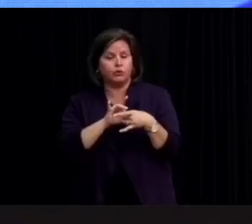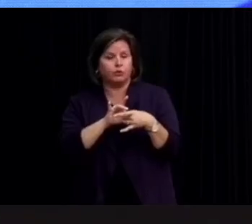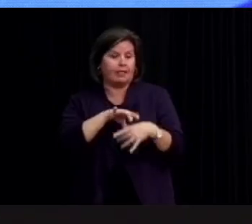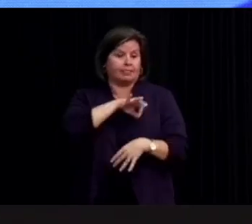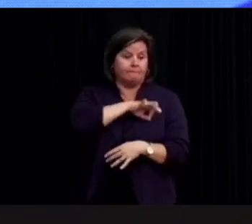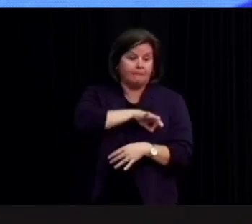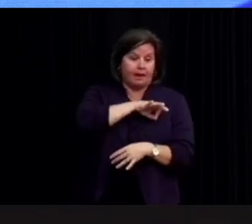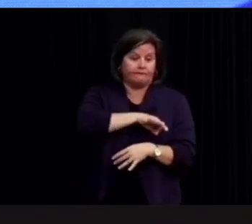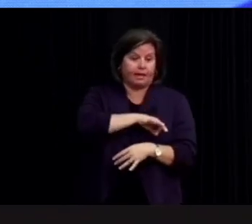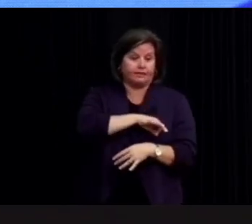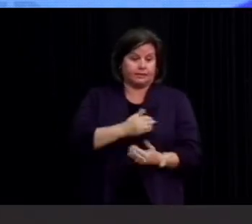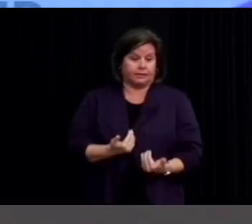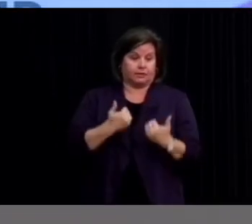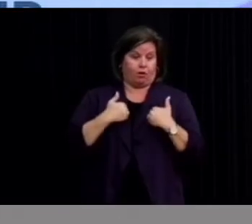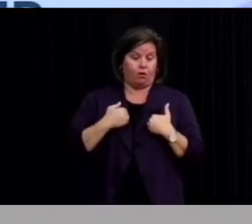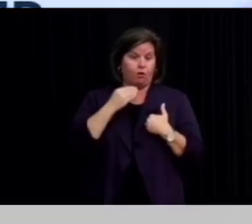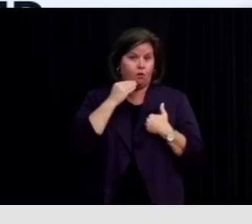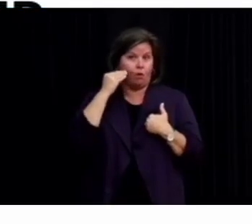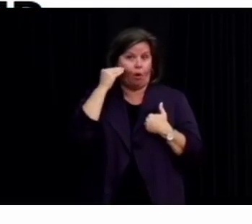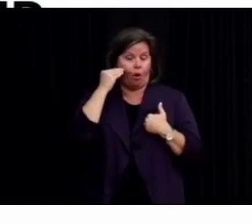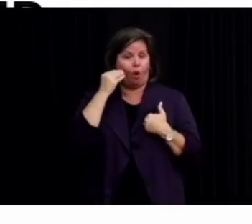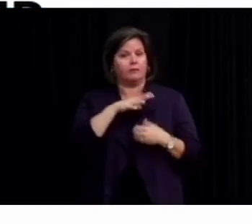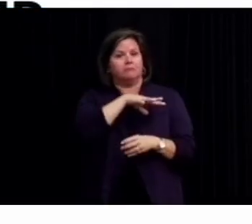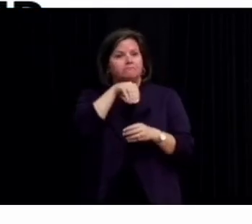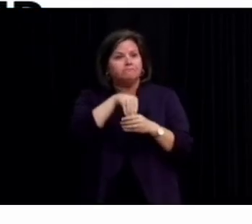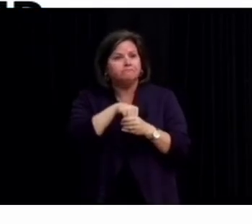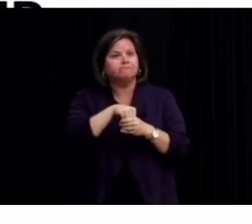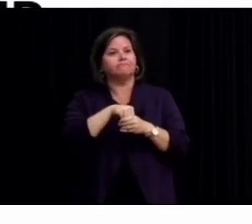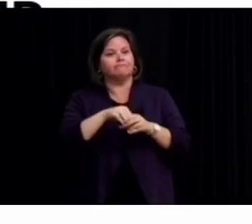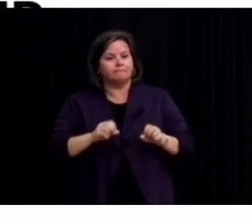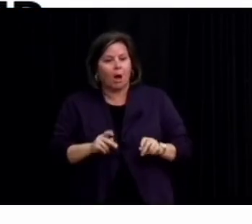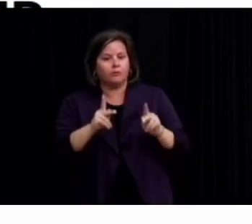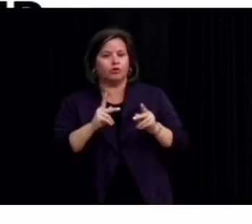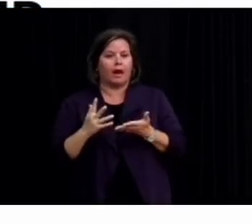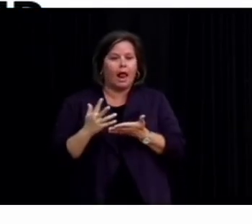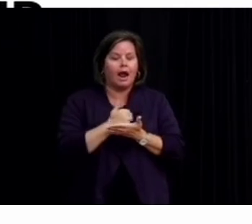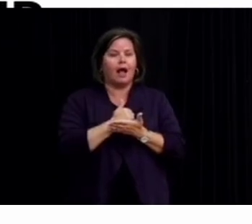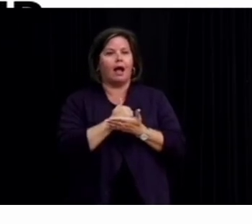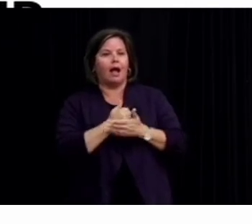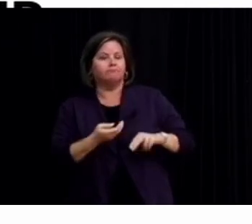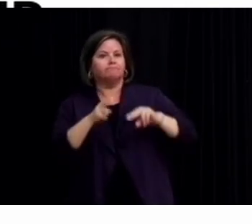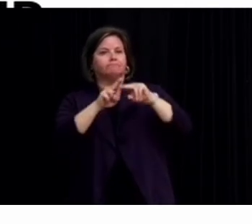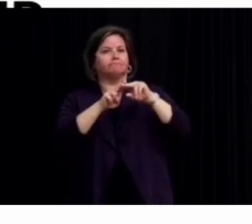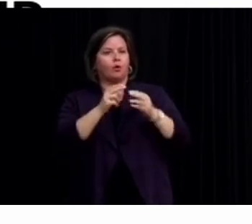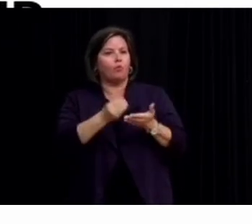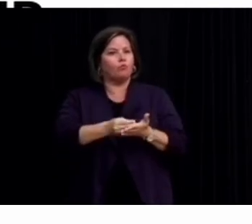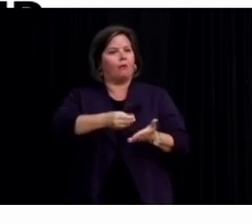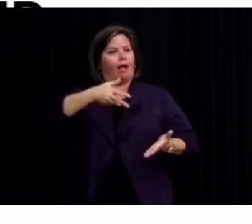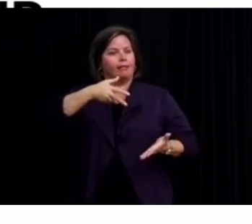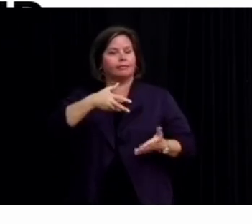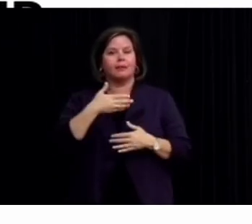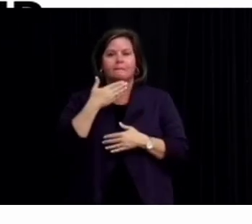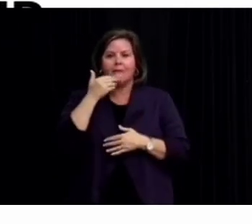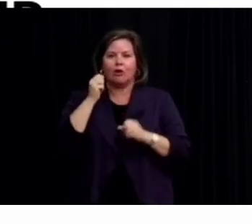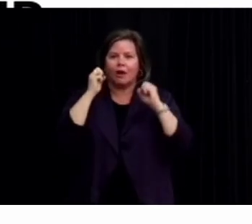of homeownership include the opportunity for folks to build wealth. There's better educational performance often, higher participation